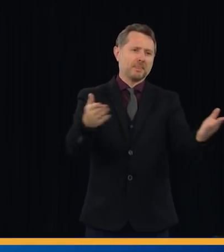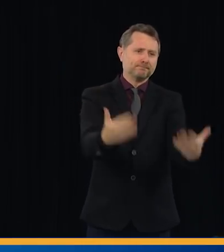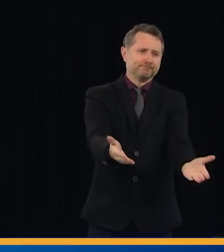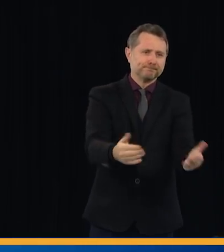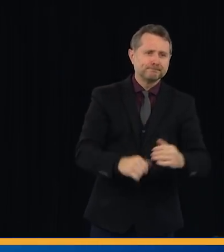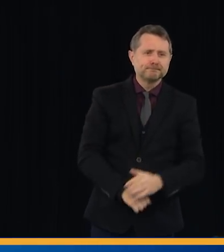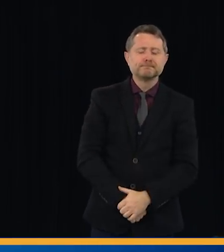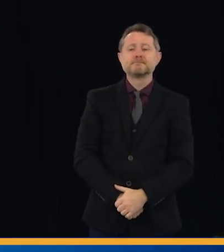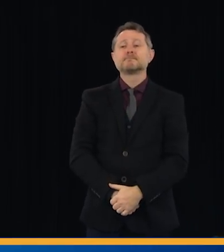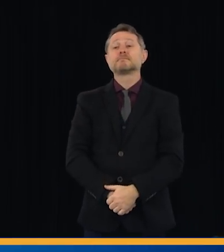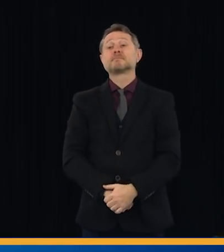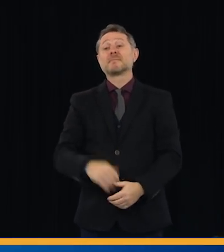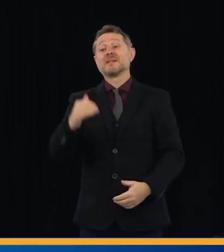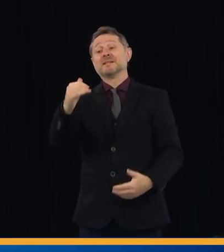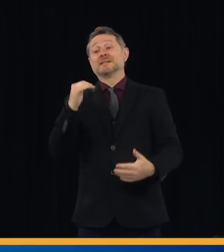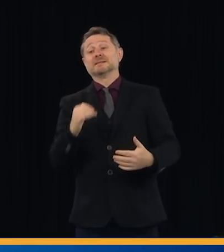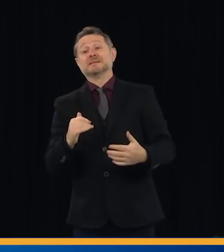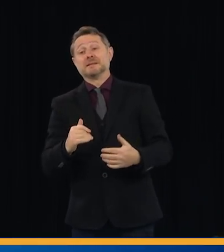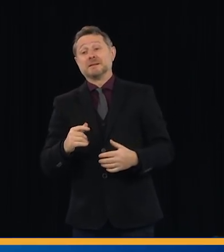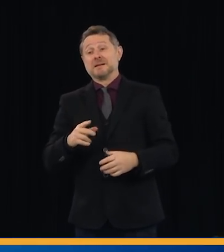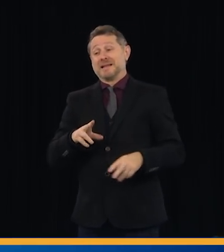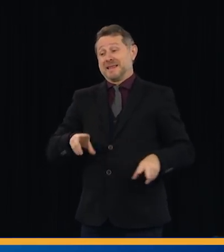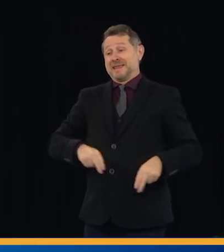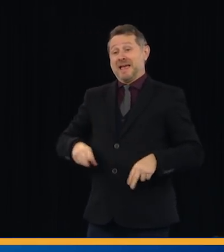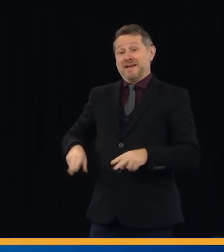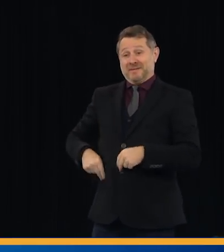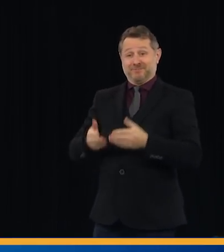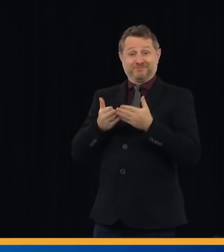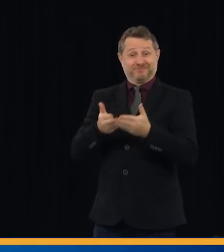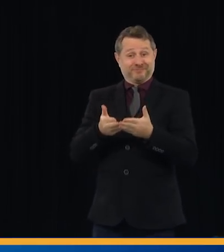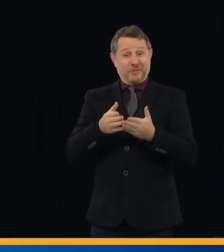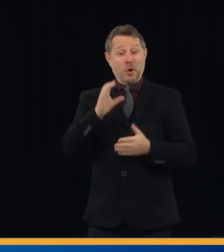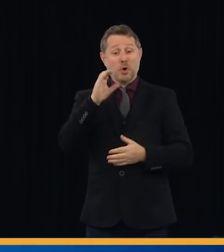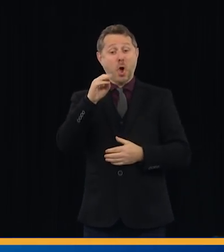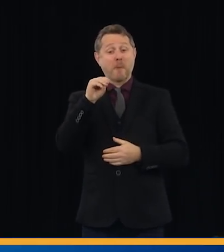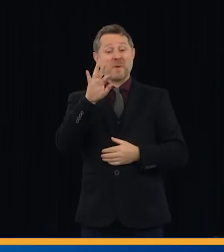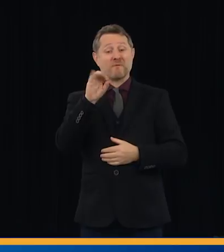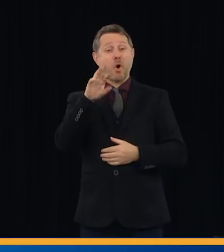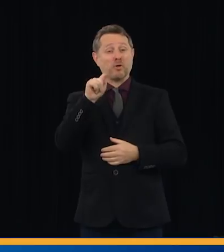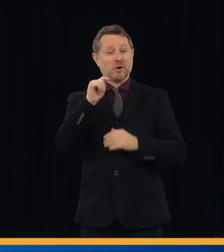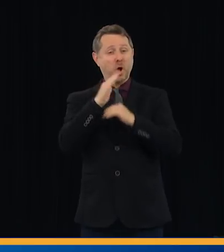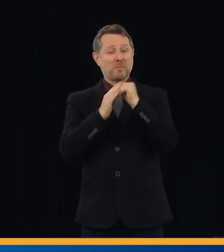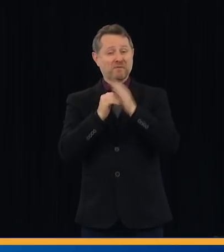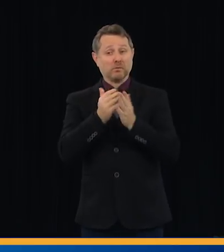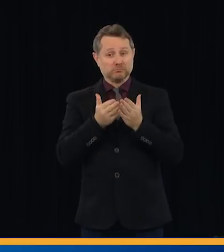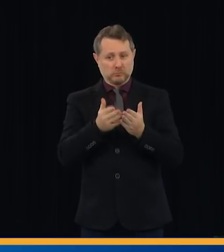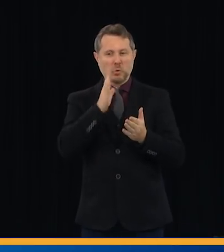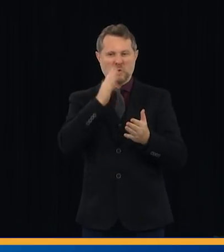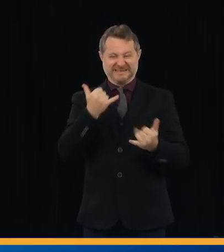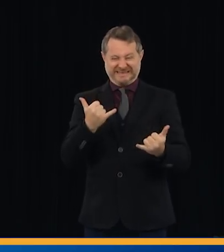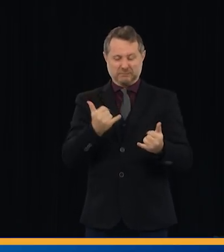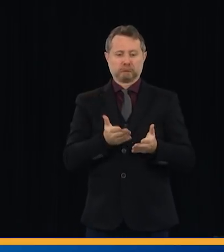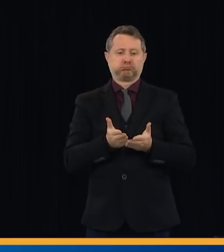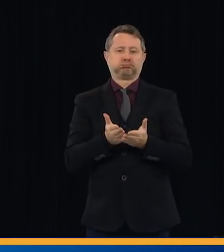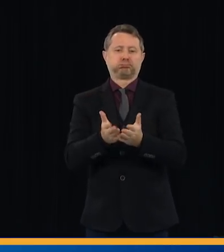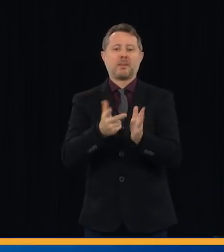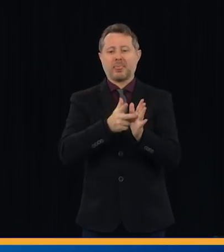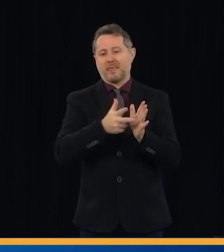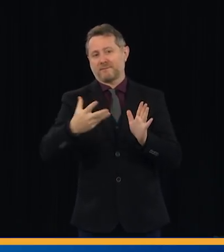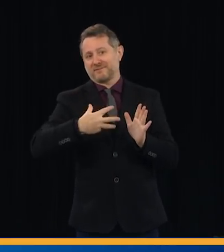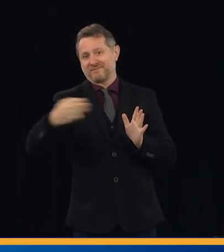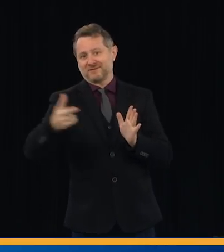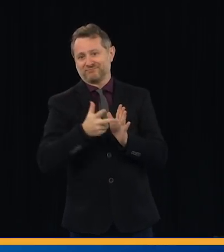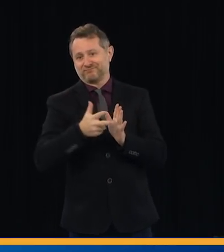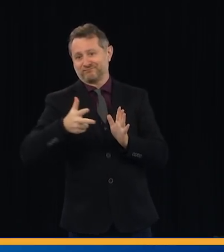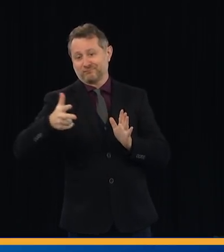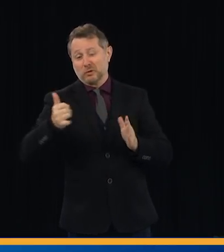The USNS Comfort is going to be on its way as of today, I'm told. The president